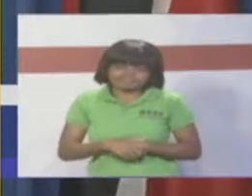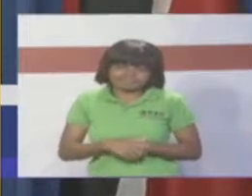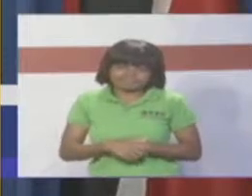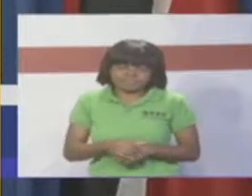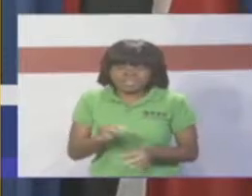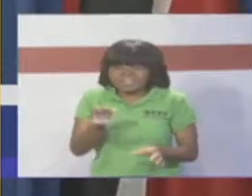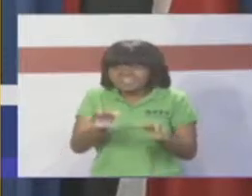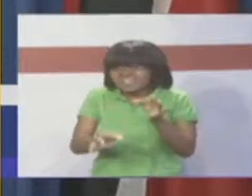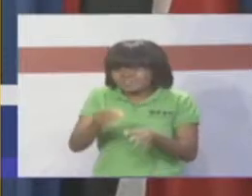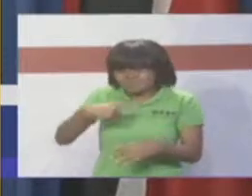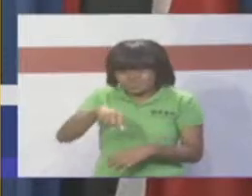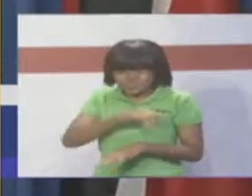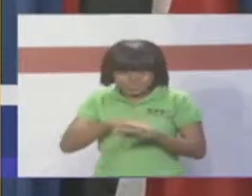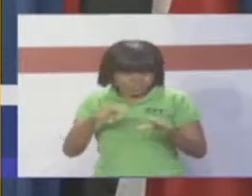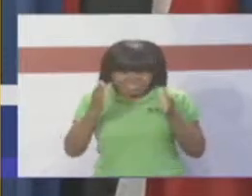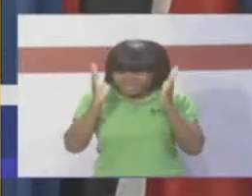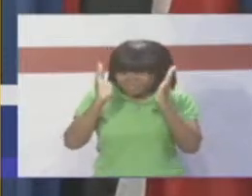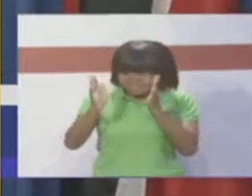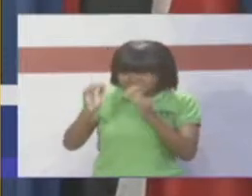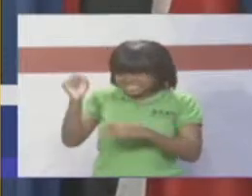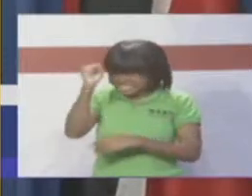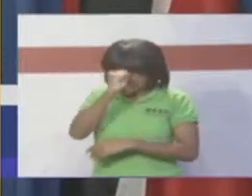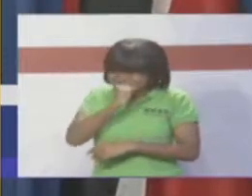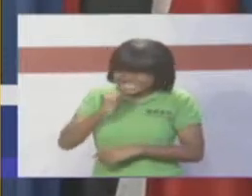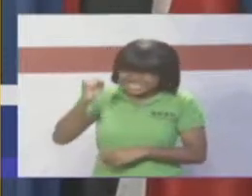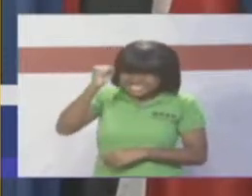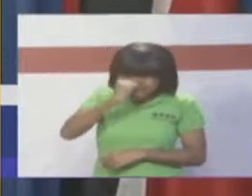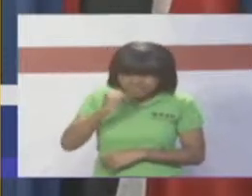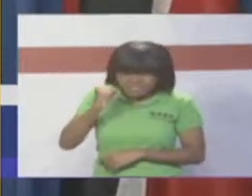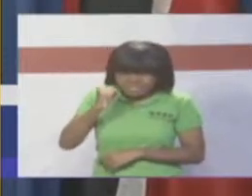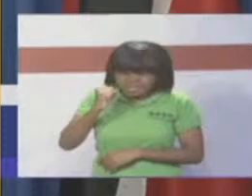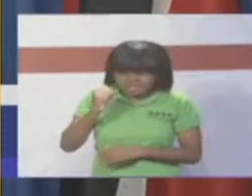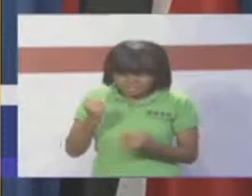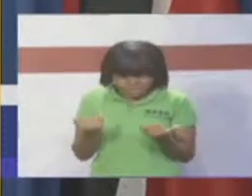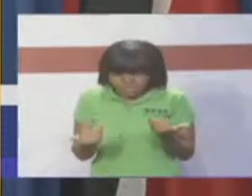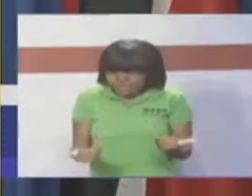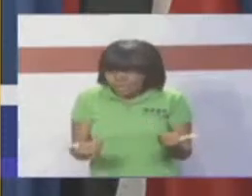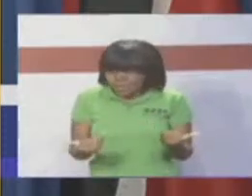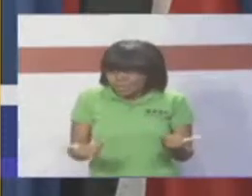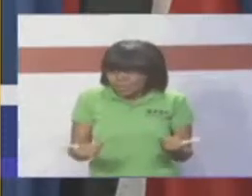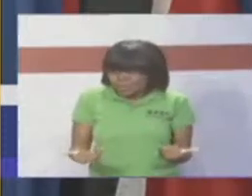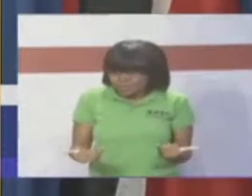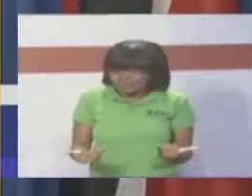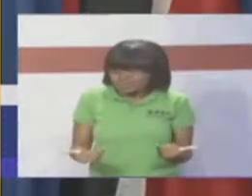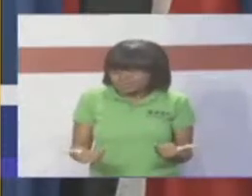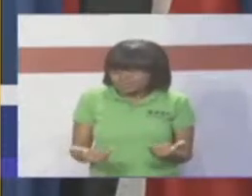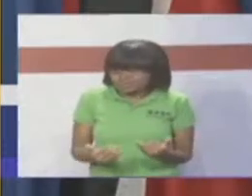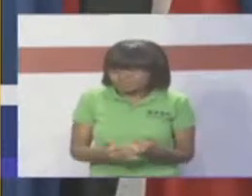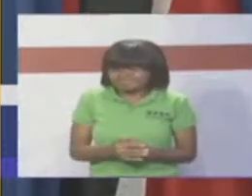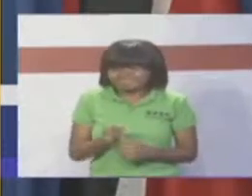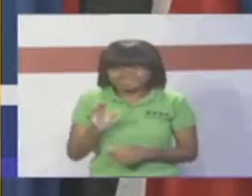situation, normal healthcare provision for the normal citizen in